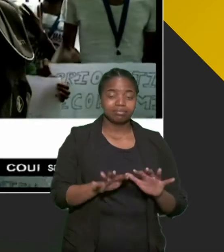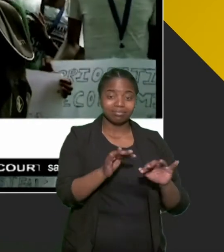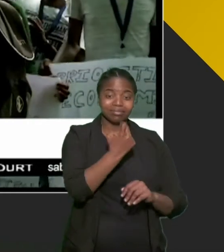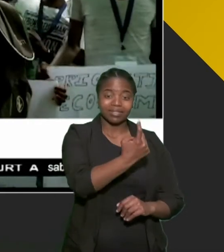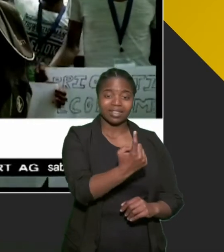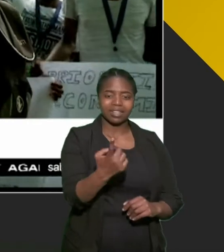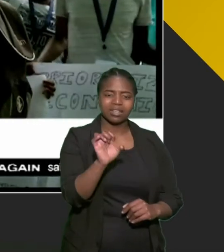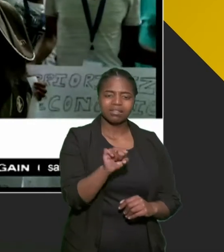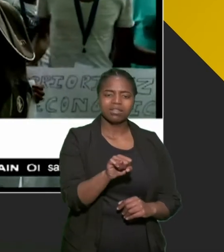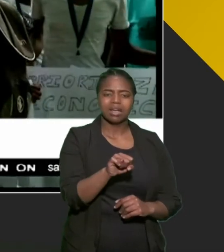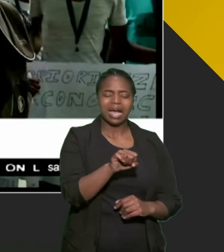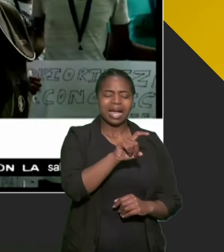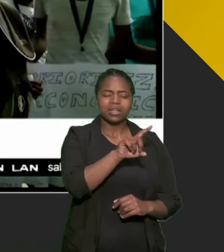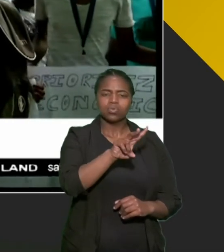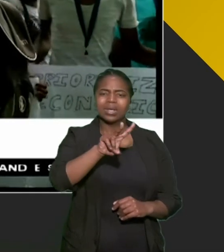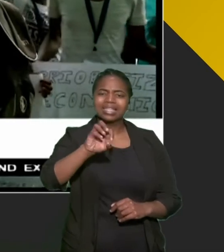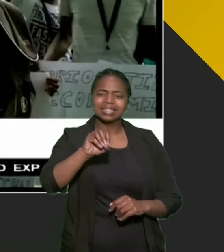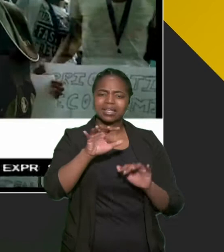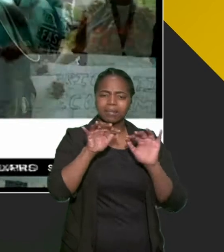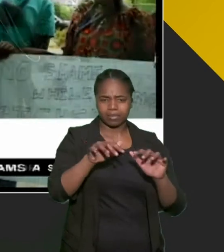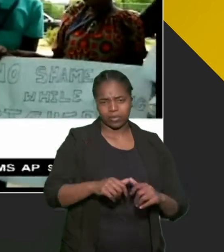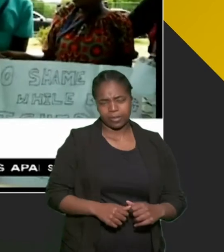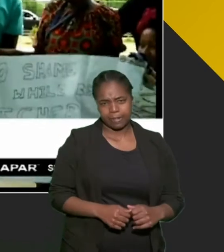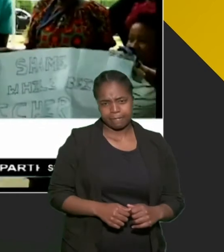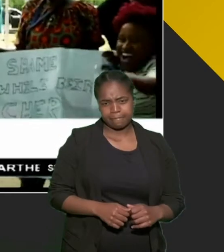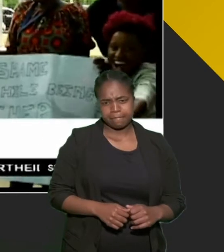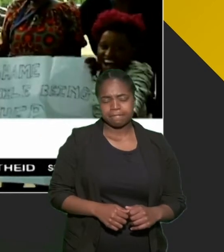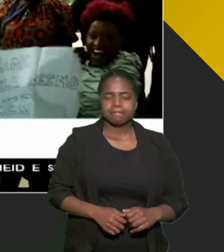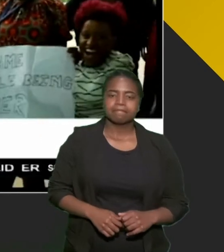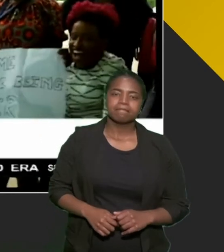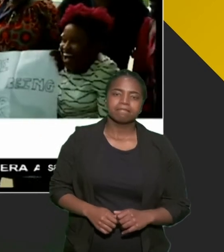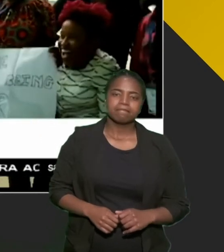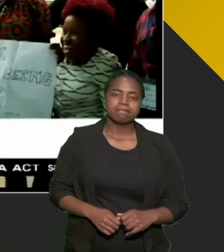or 120 people, for them and their family.